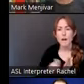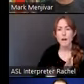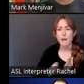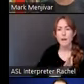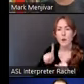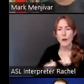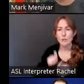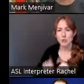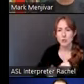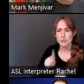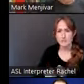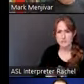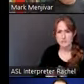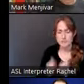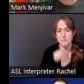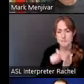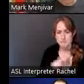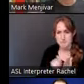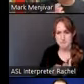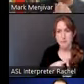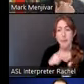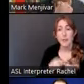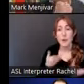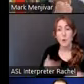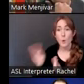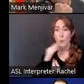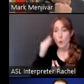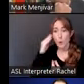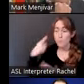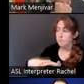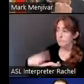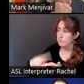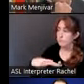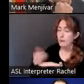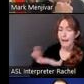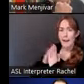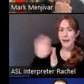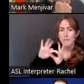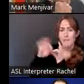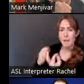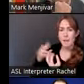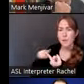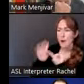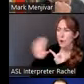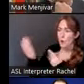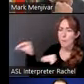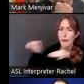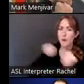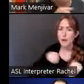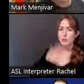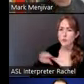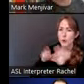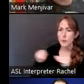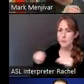to talk with their families about, about their own migration stories. And so they did that. And then on the second day, they came back